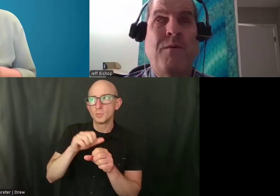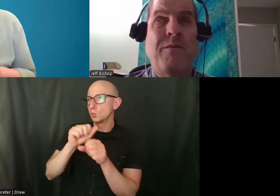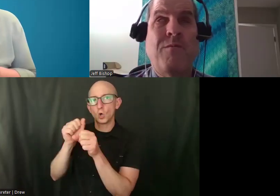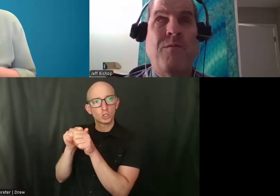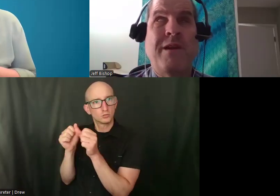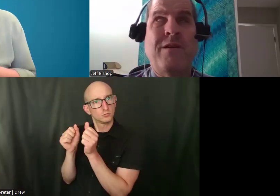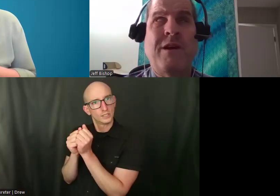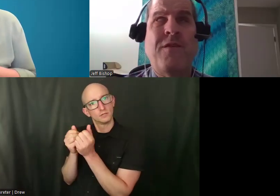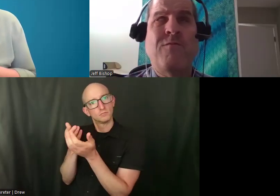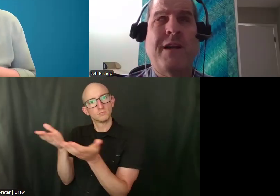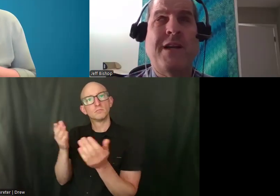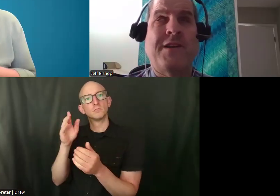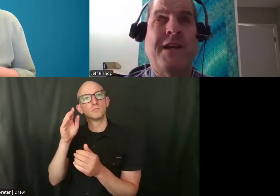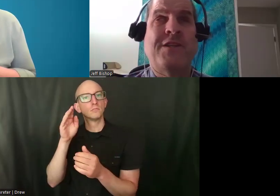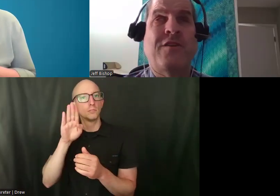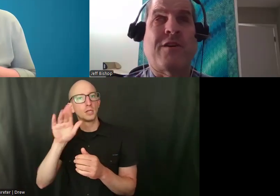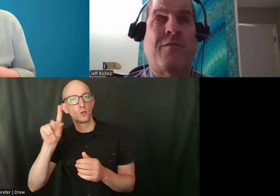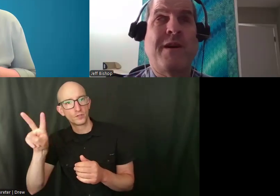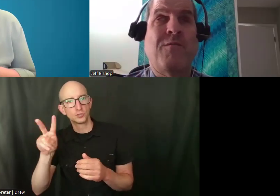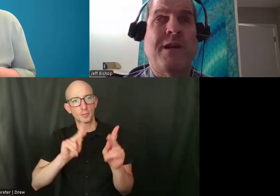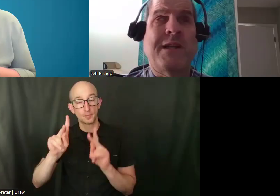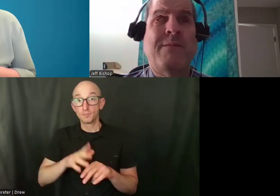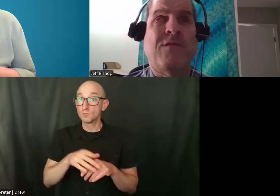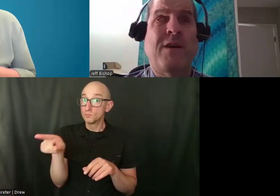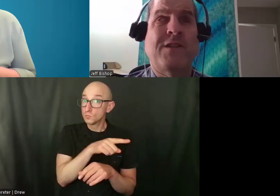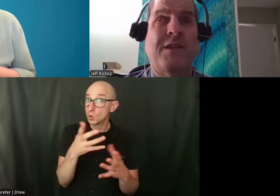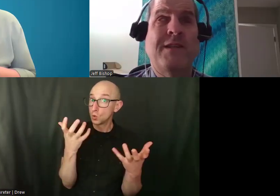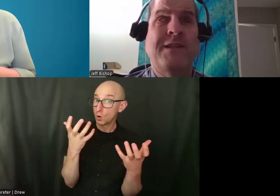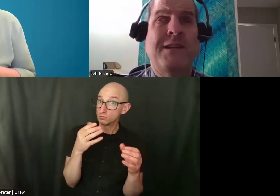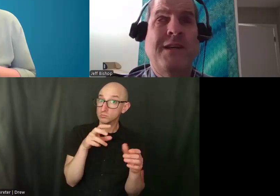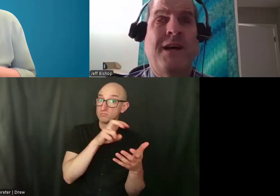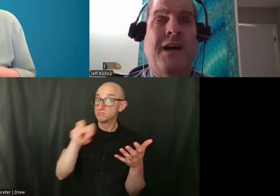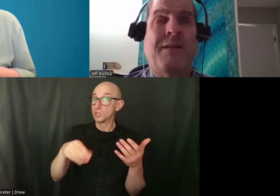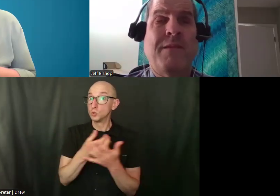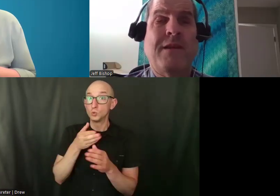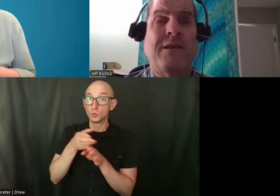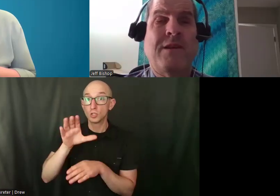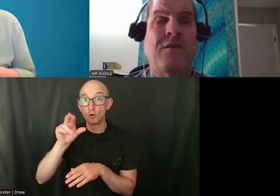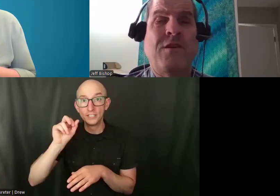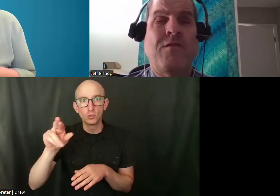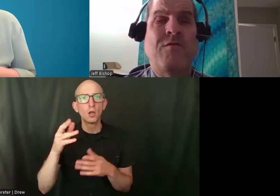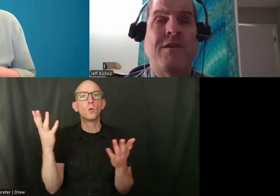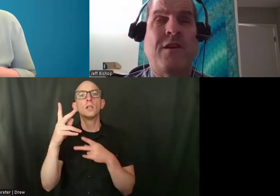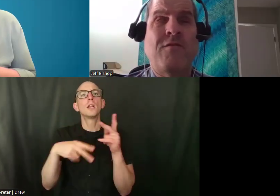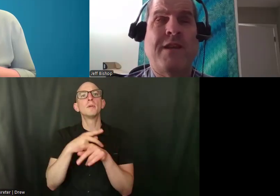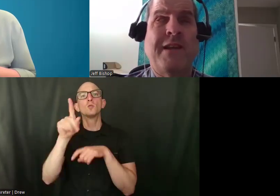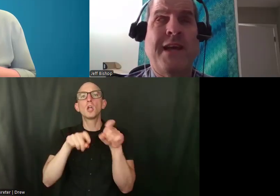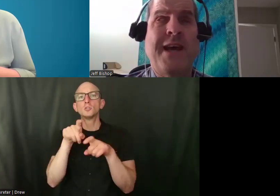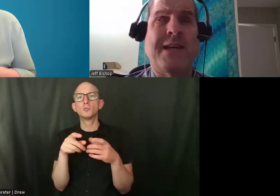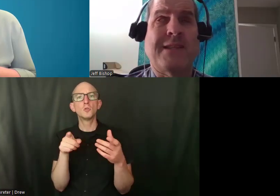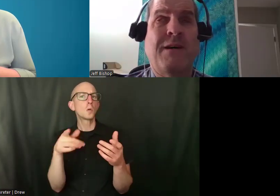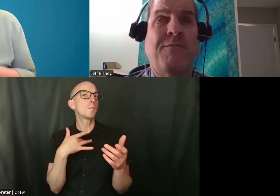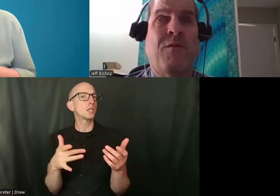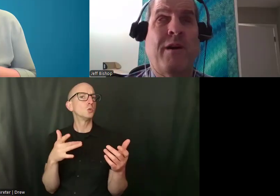And if you're wanting to change your career, what types of questions Um, do you tend